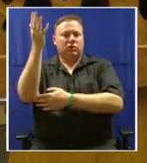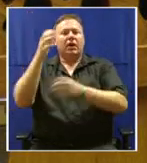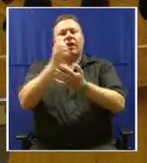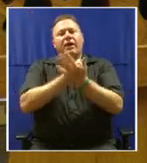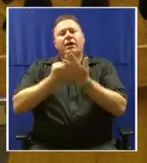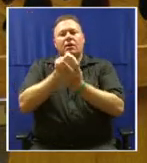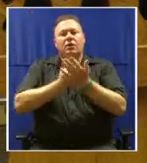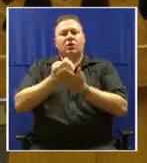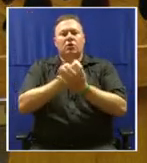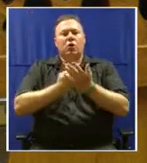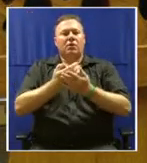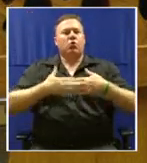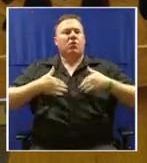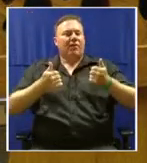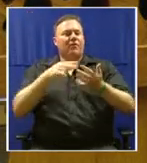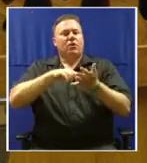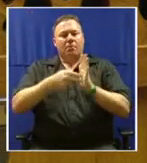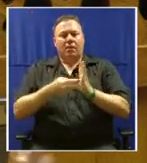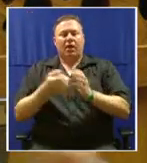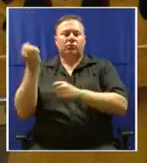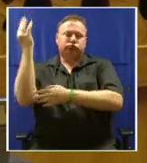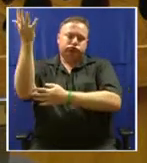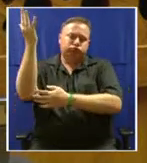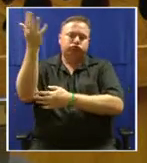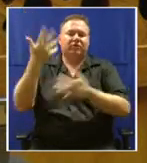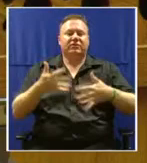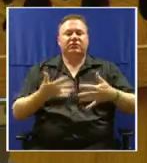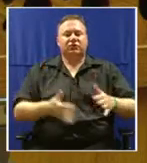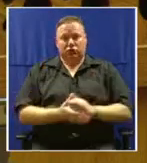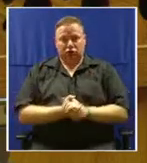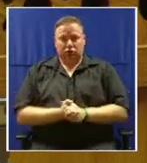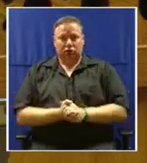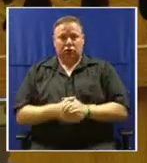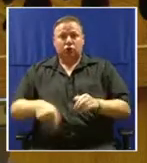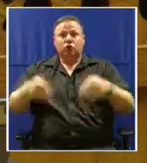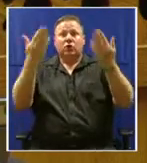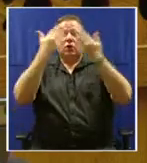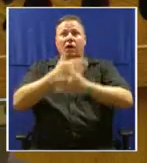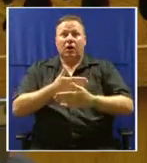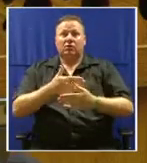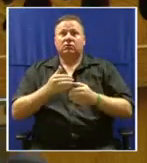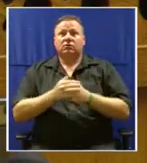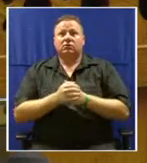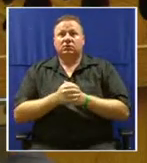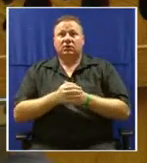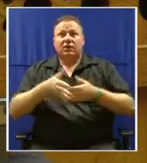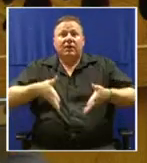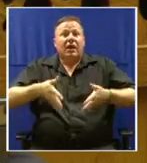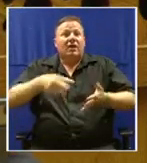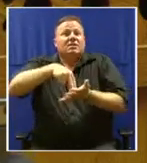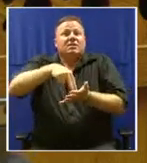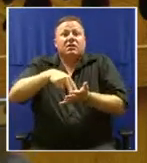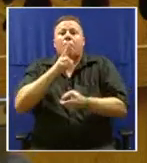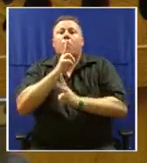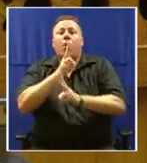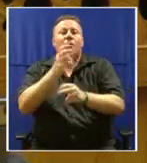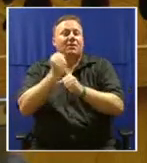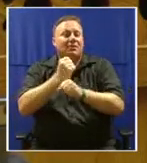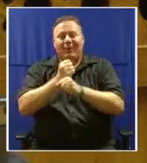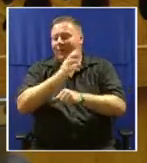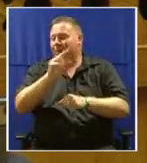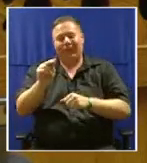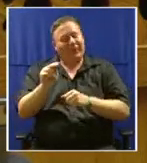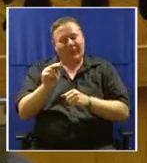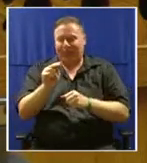Plan. This evening, we stand here not to make promises, but